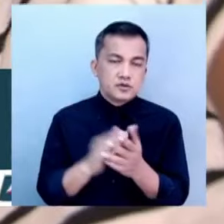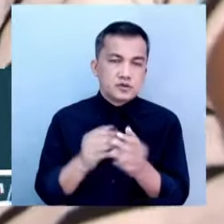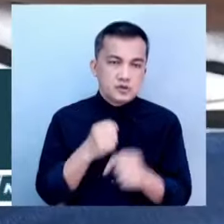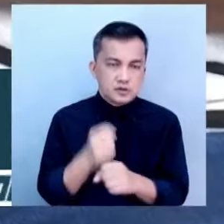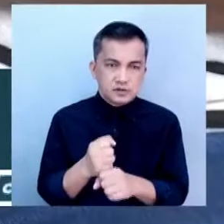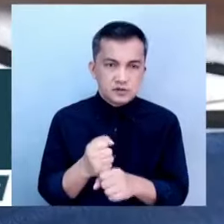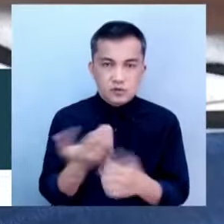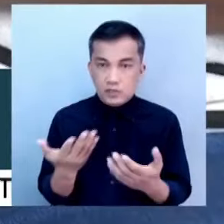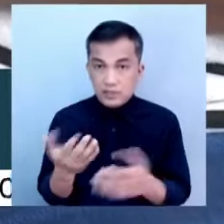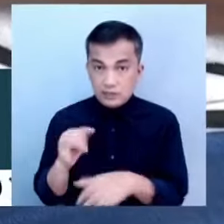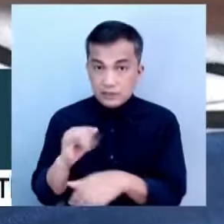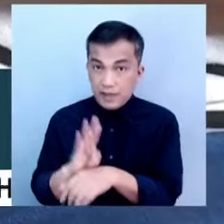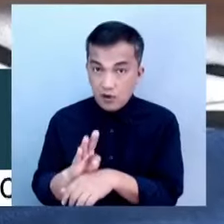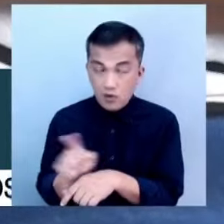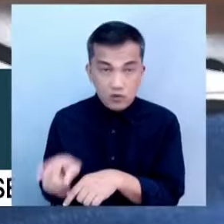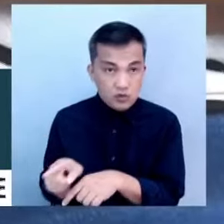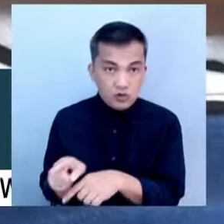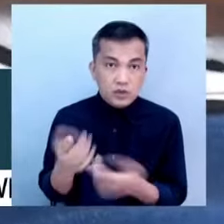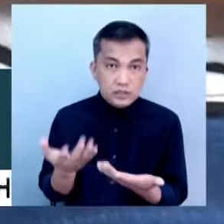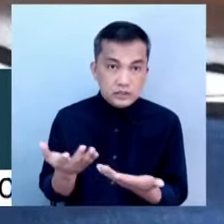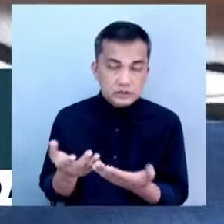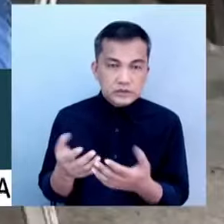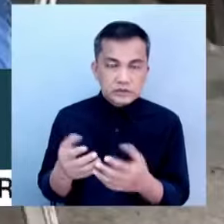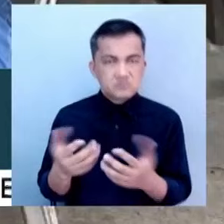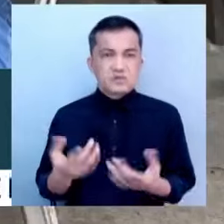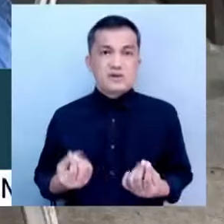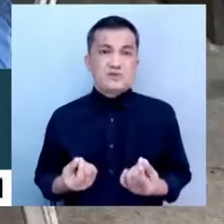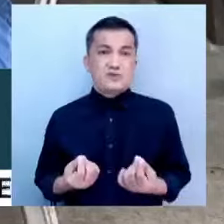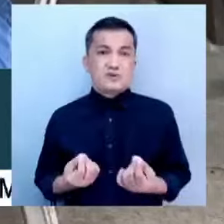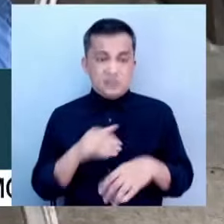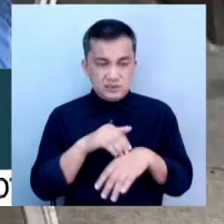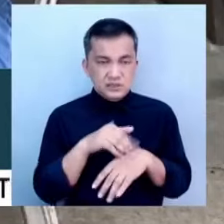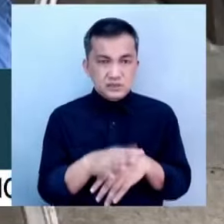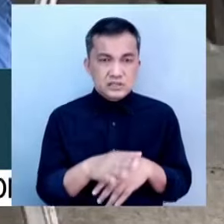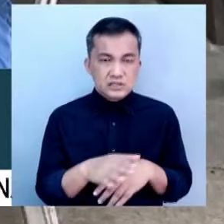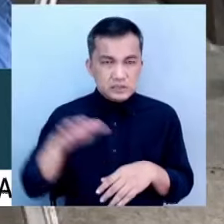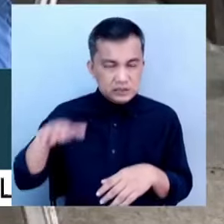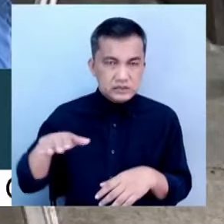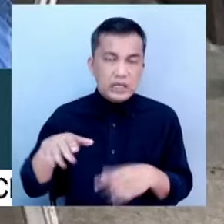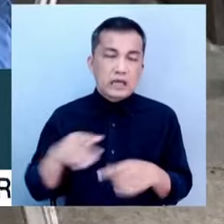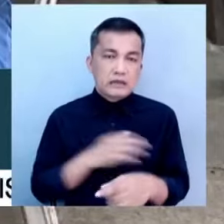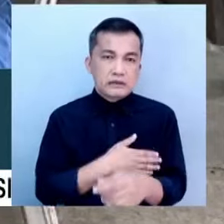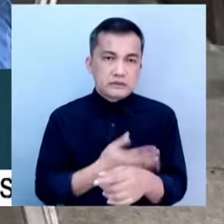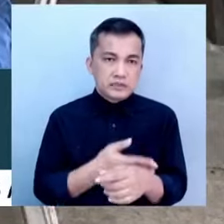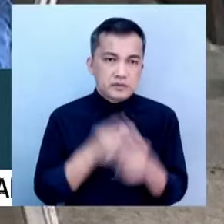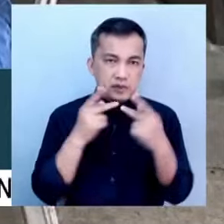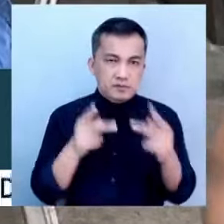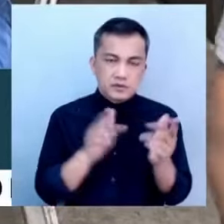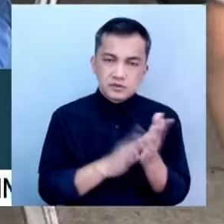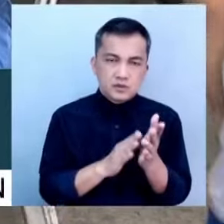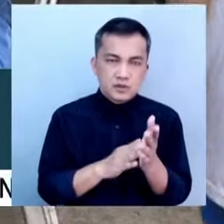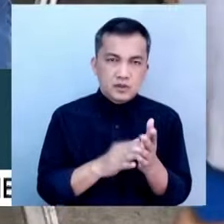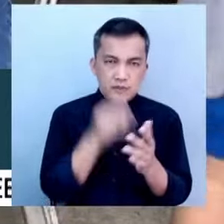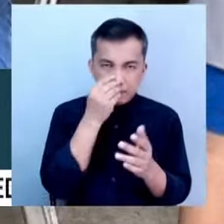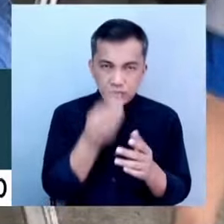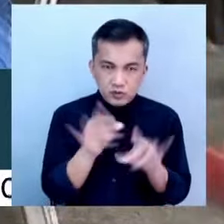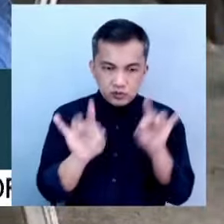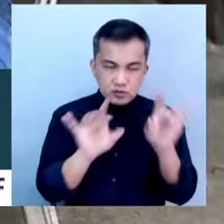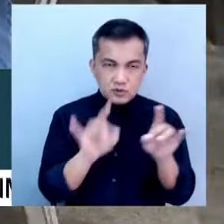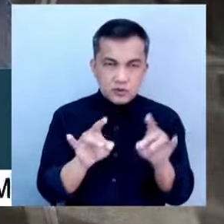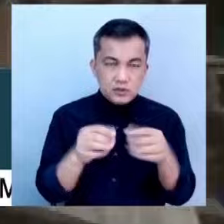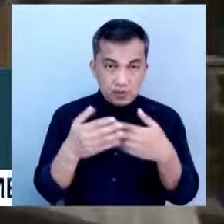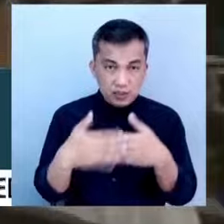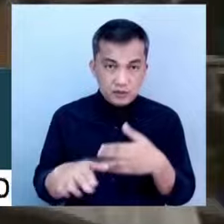job, she has no choice but to send her child to a public school. But she has fewer options after the Commission on